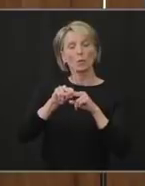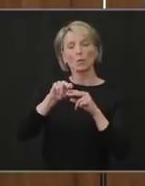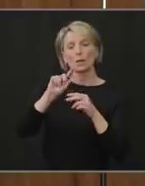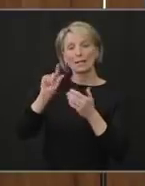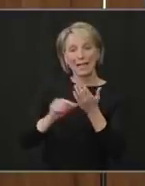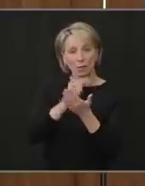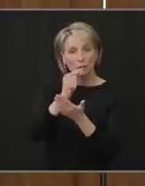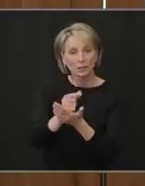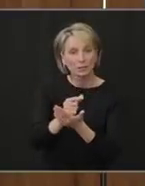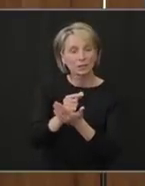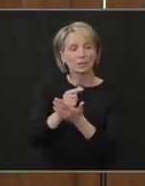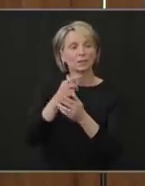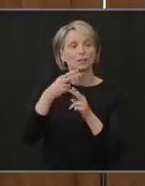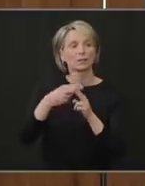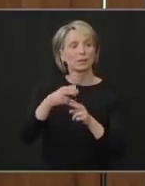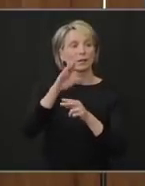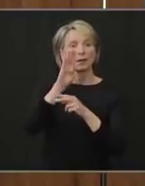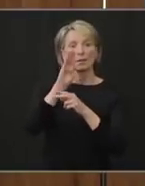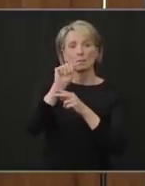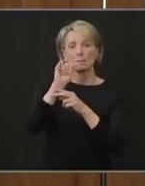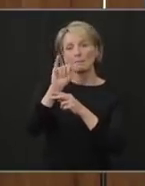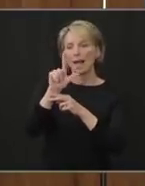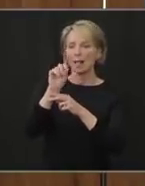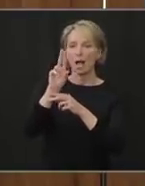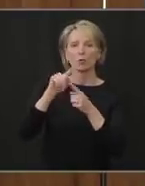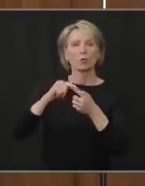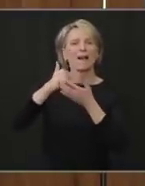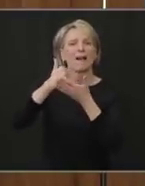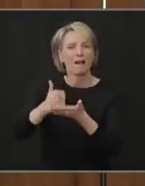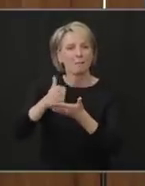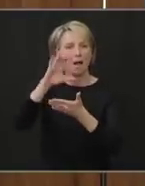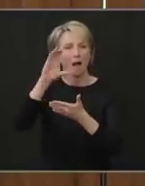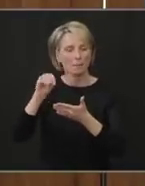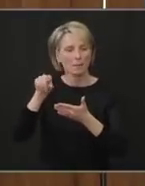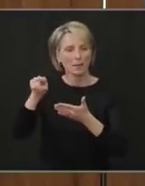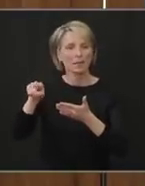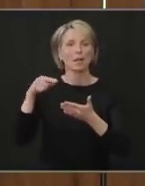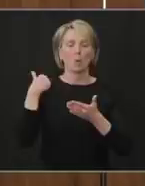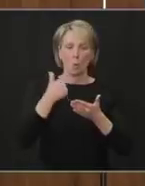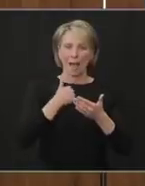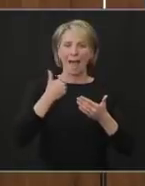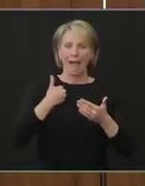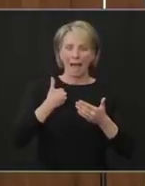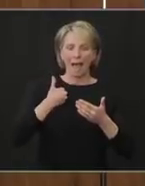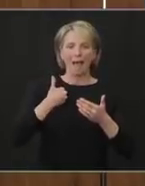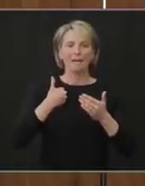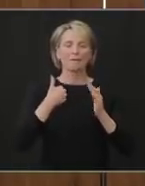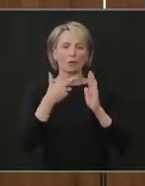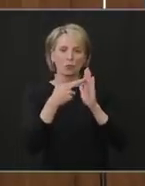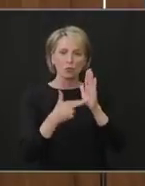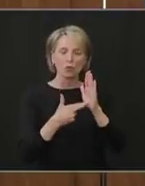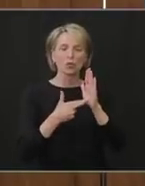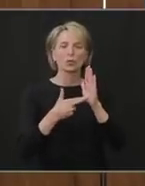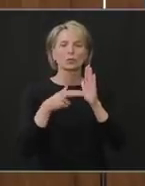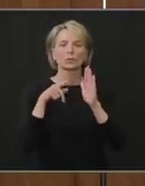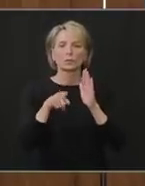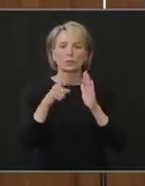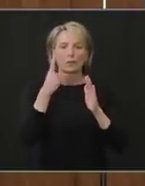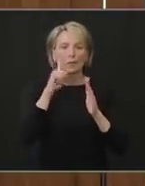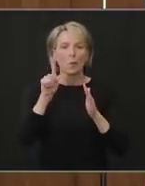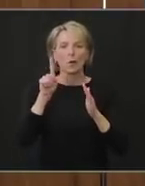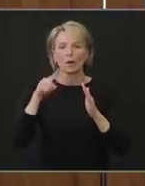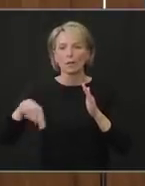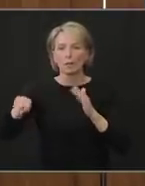has checks, such as a bar on the stock buybacks